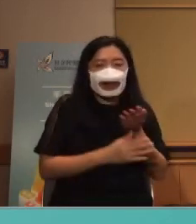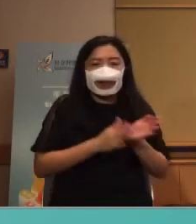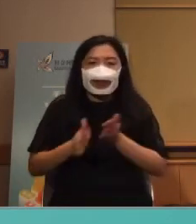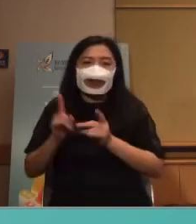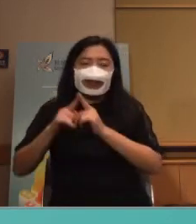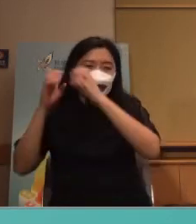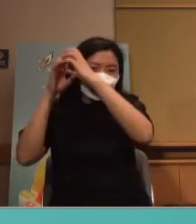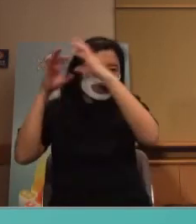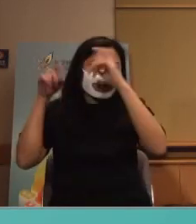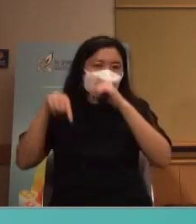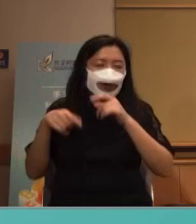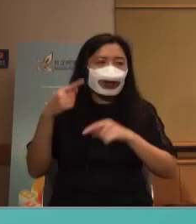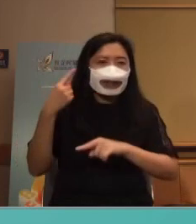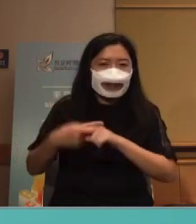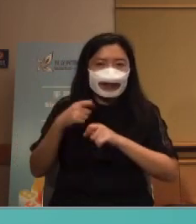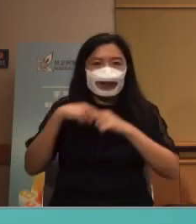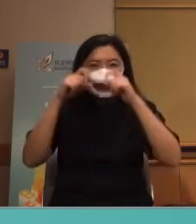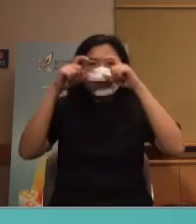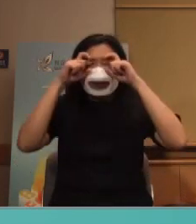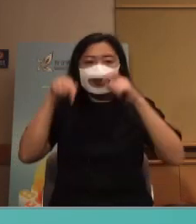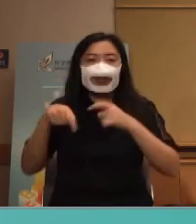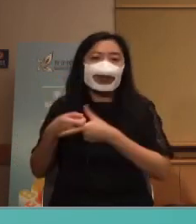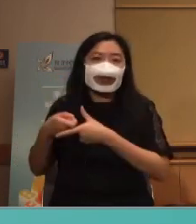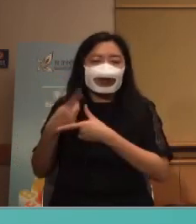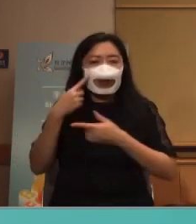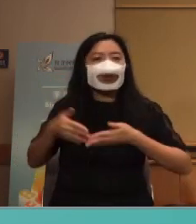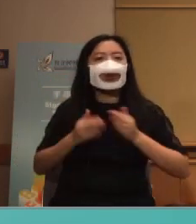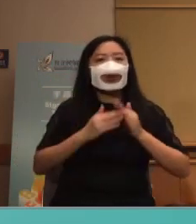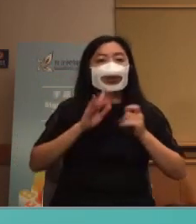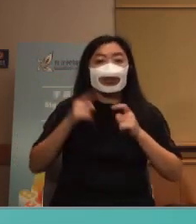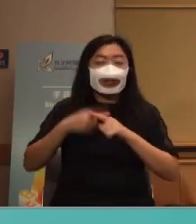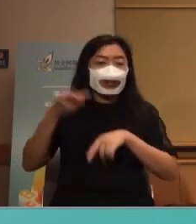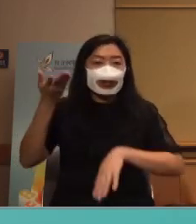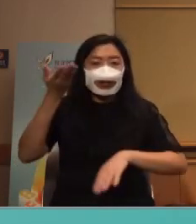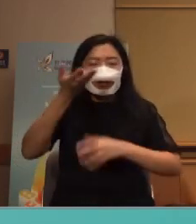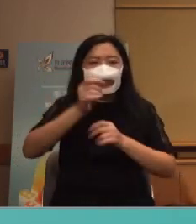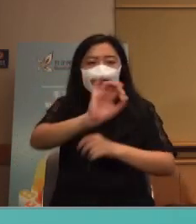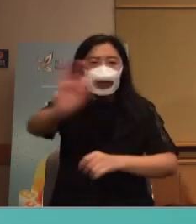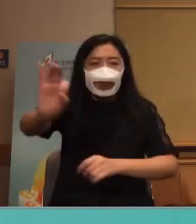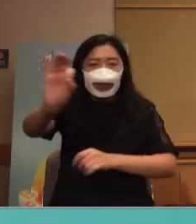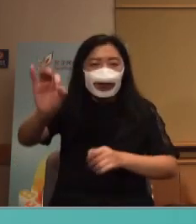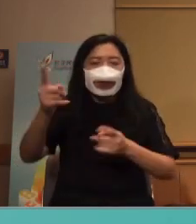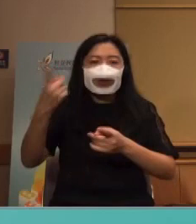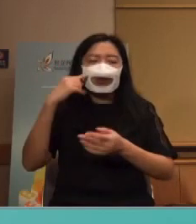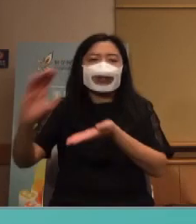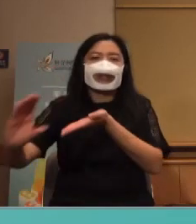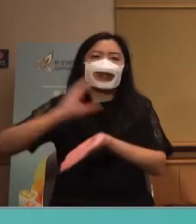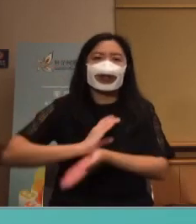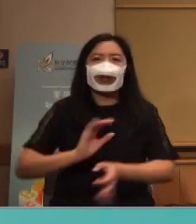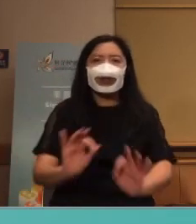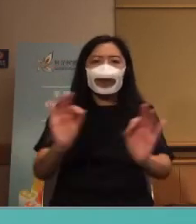that. And no VCs wanted to fund my project. And I remember wow, it's super hard to get VC